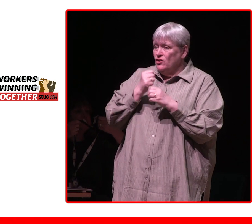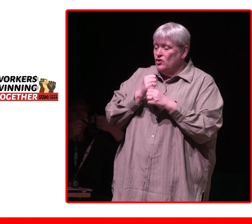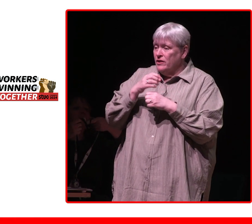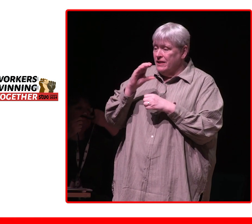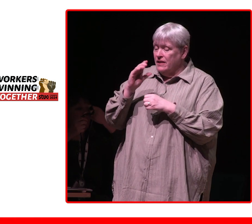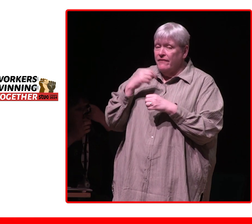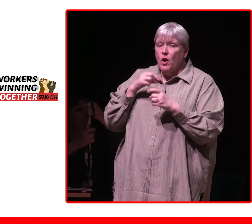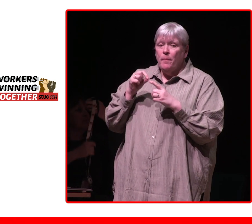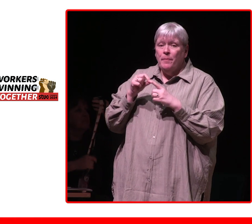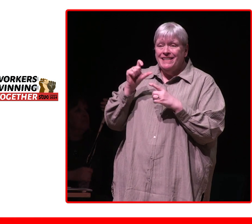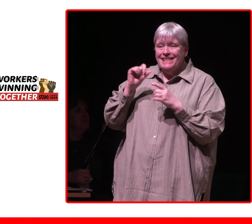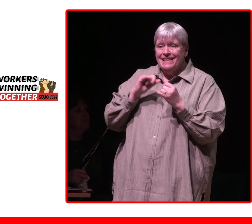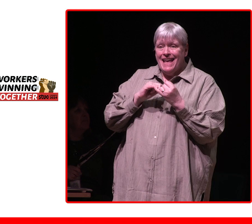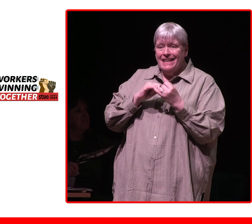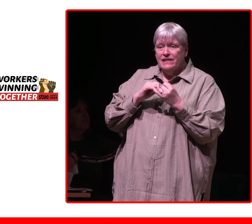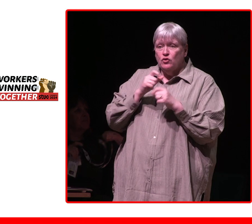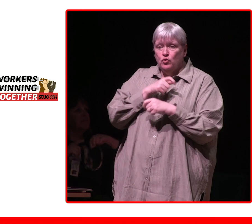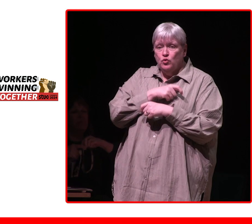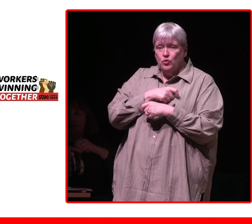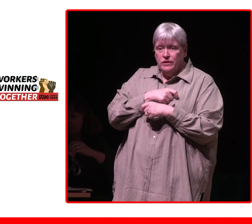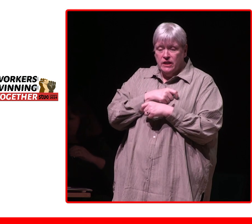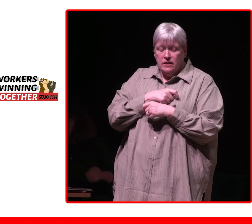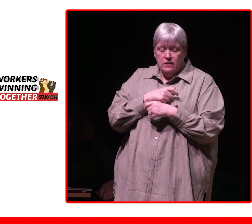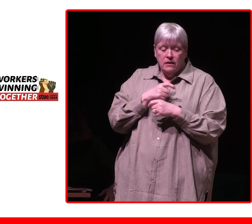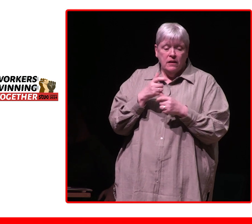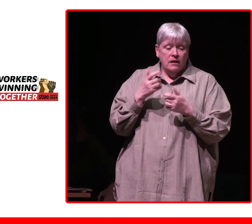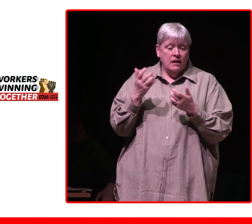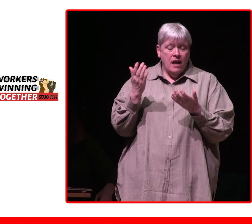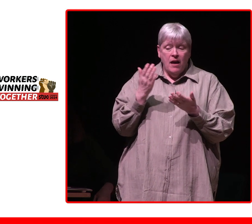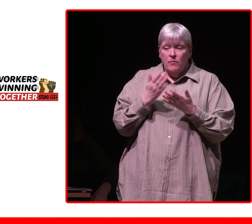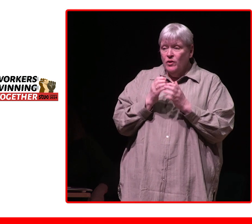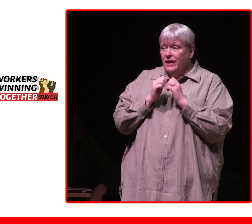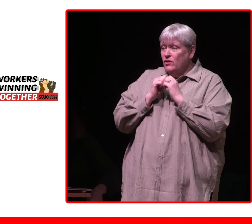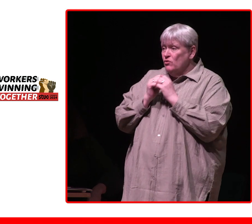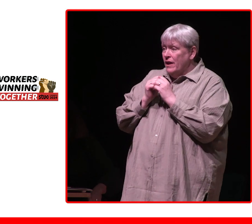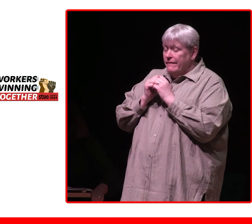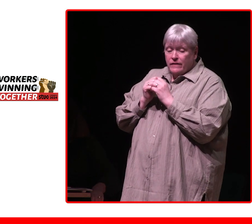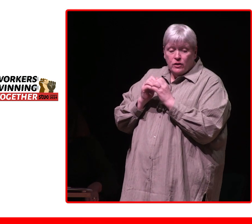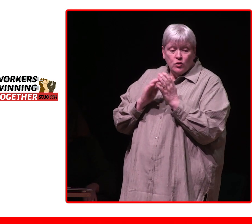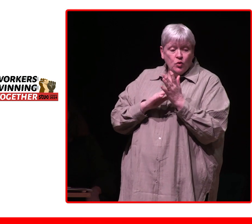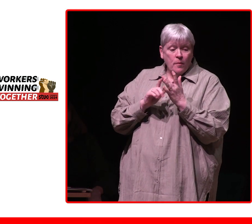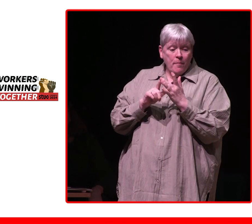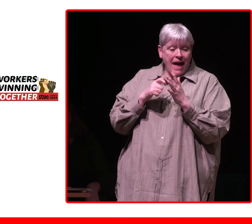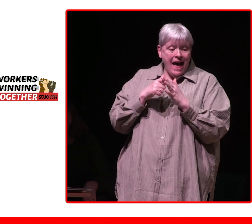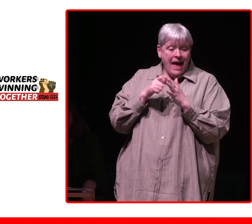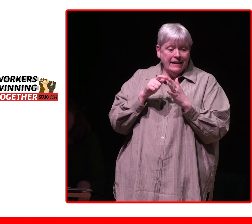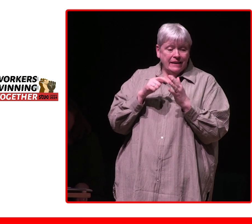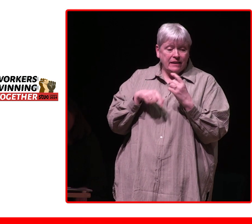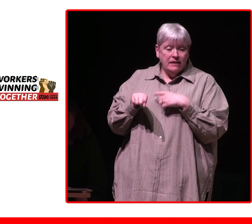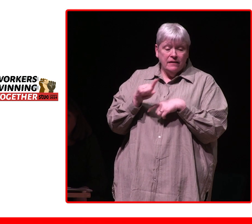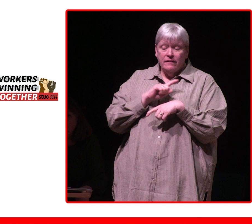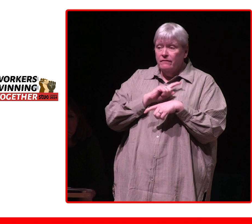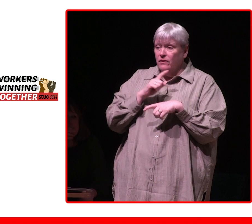and Commercial Services Union. And I'm really grateful to Mike for